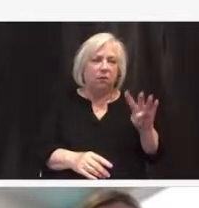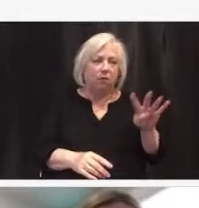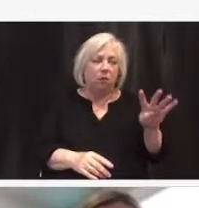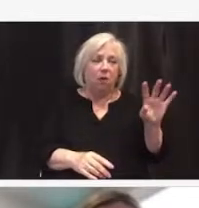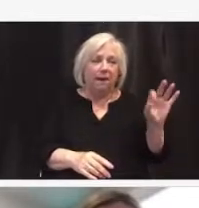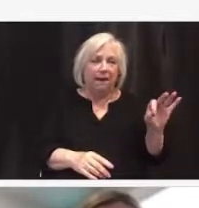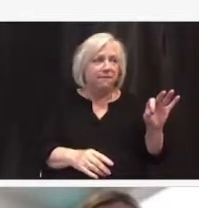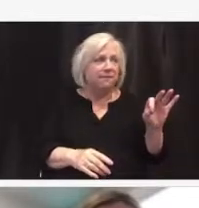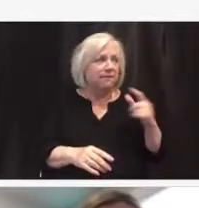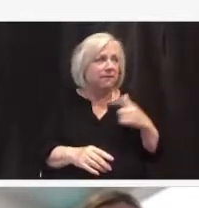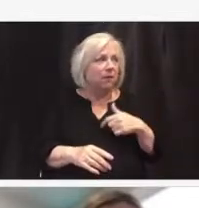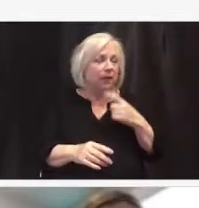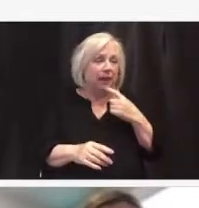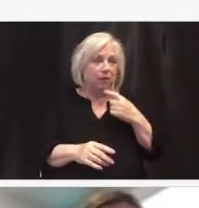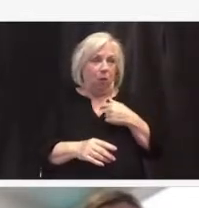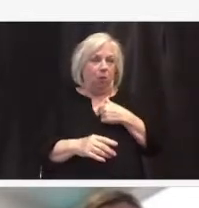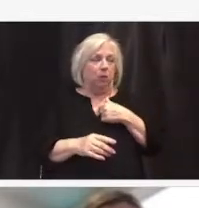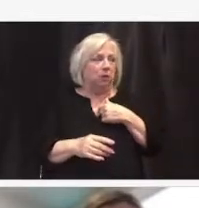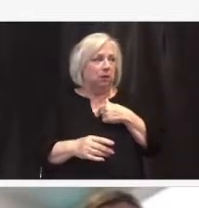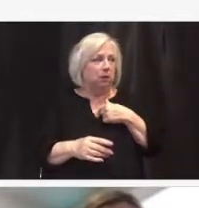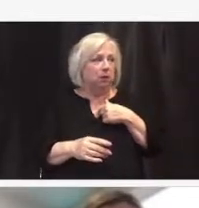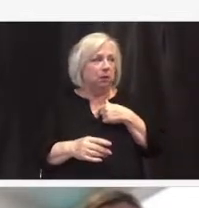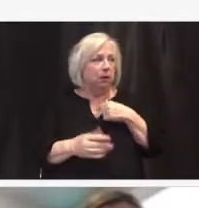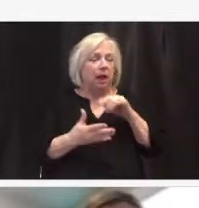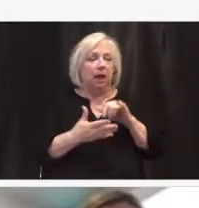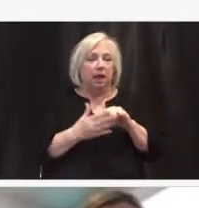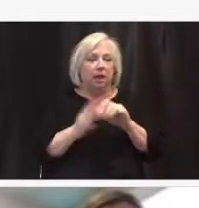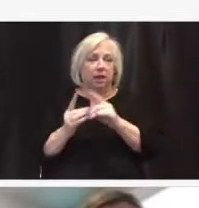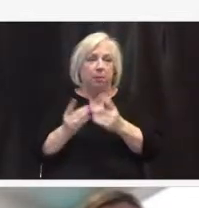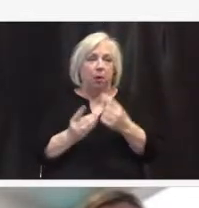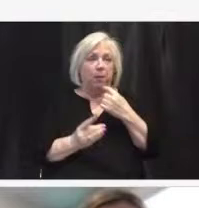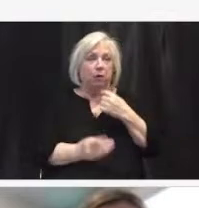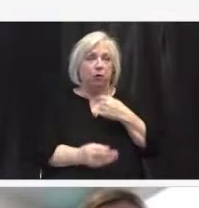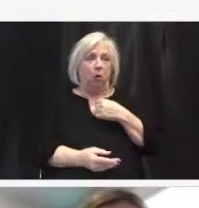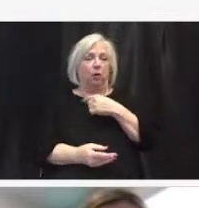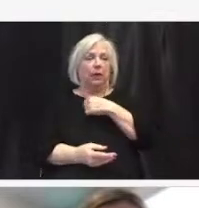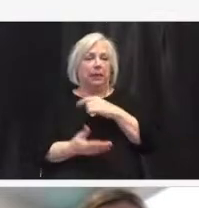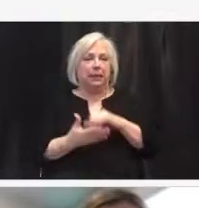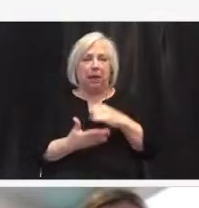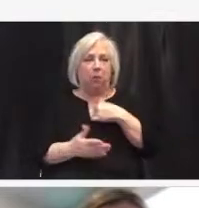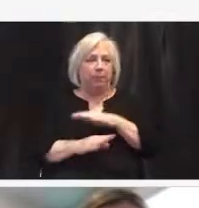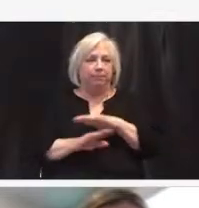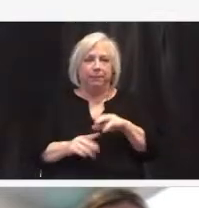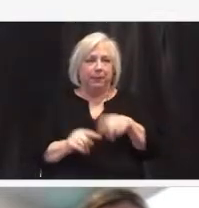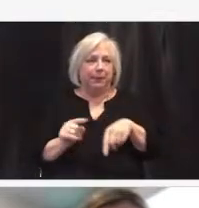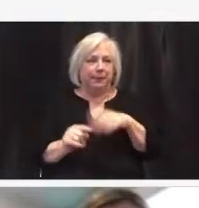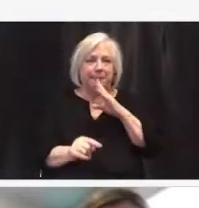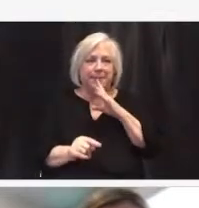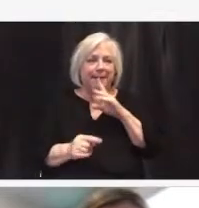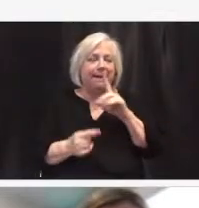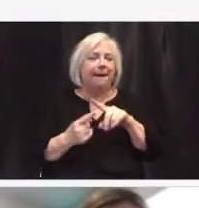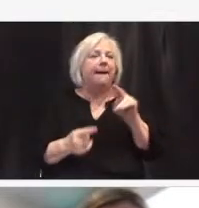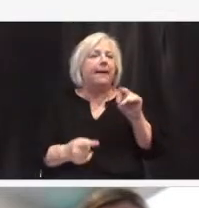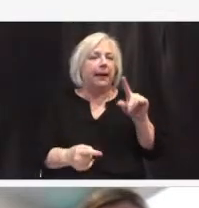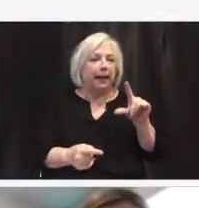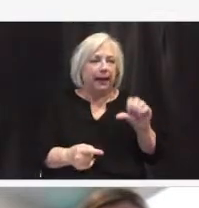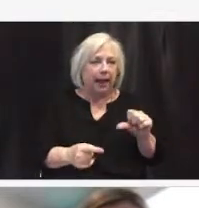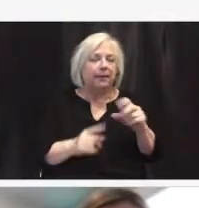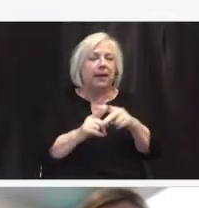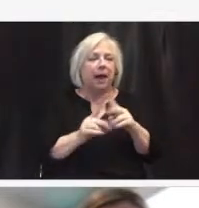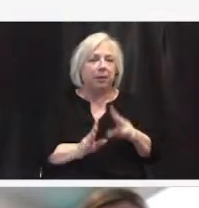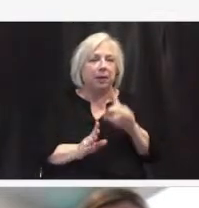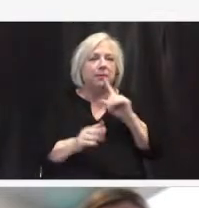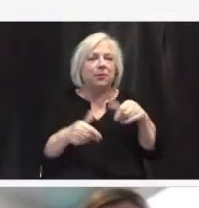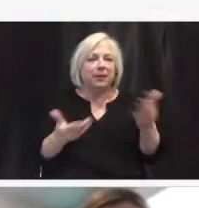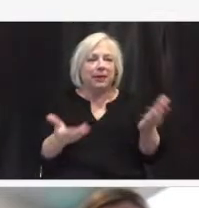S1844-F. We were told by the department that we were not allowed to speak unless the applicant was present.